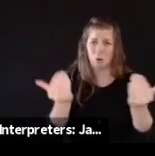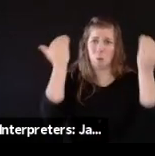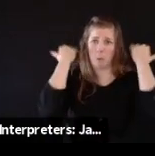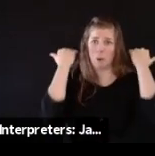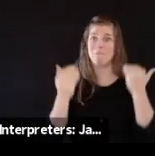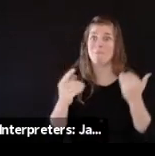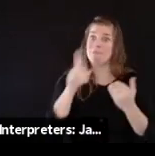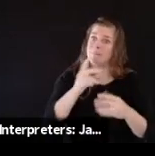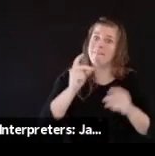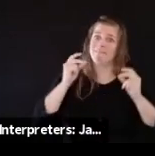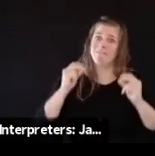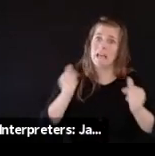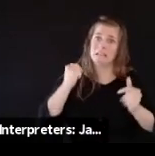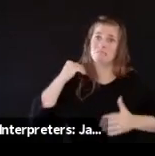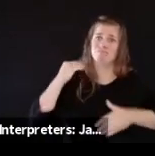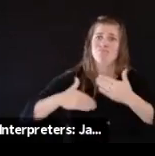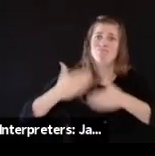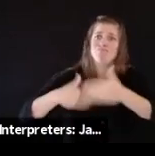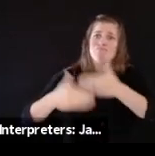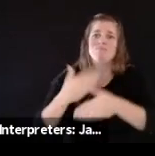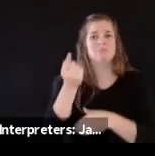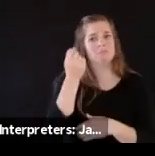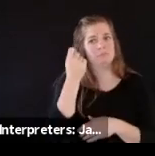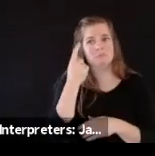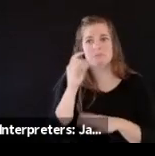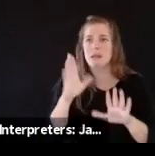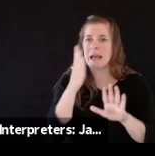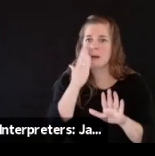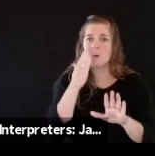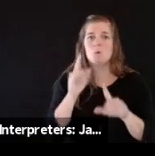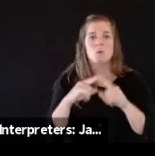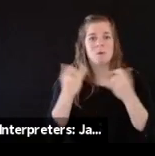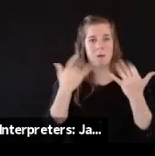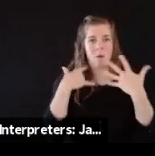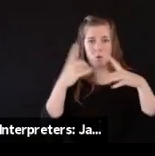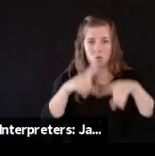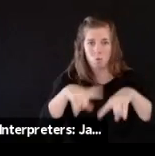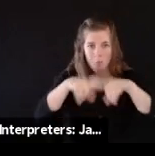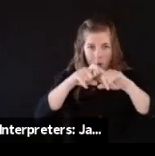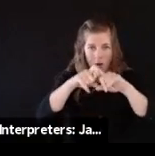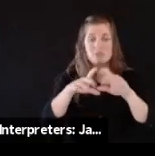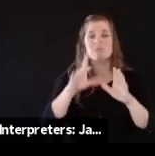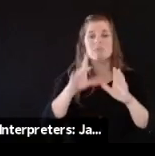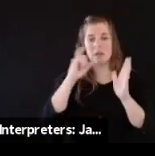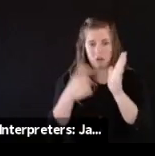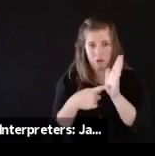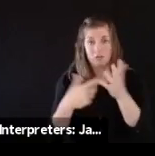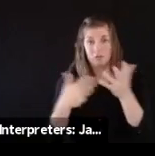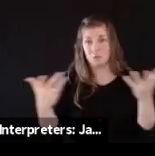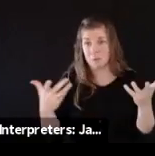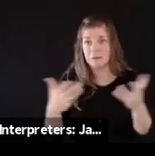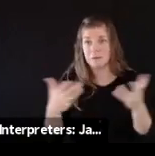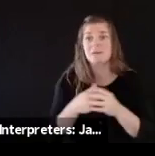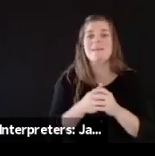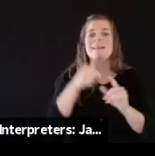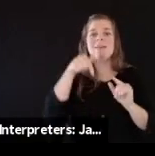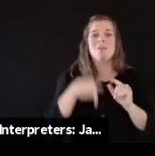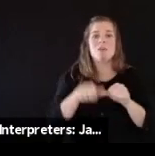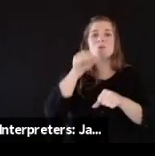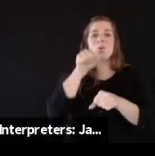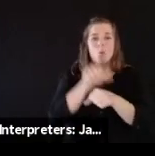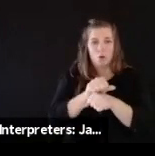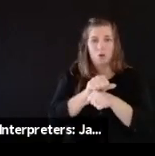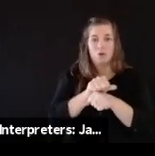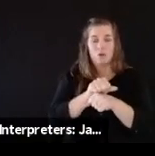a pretty fast pace, and so I wanna, again, just pause and acknowledge that this work should